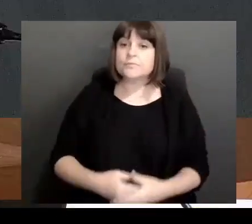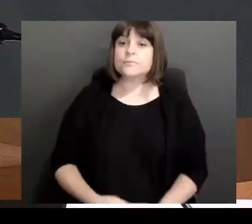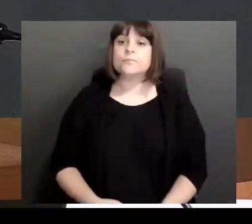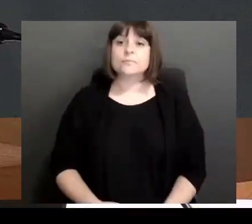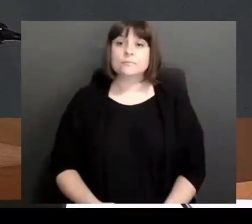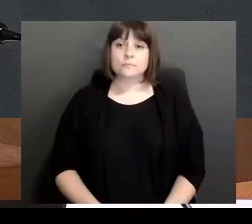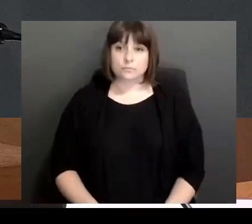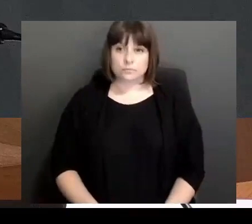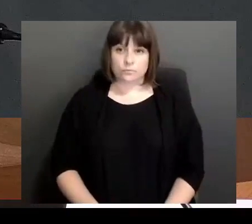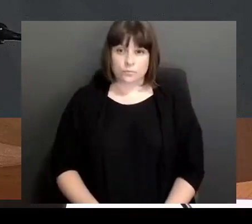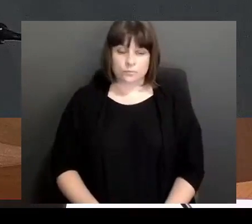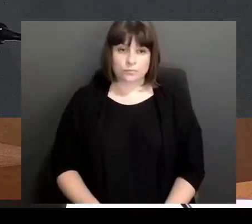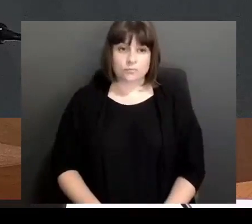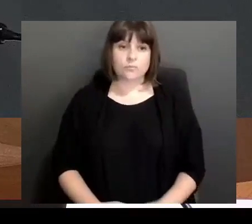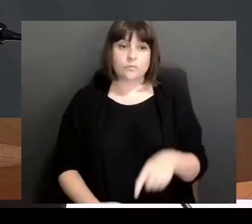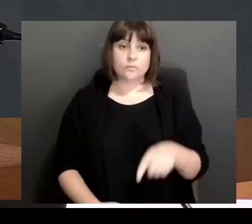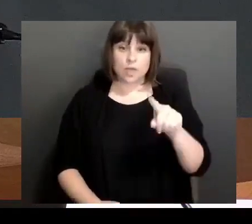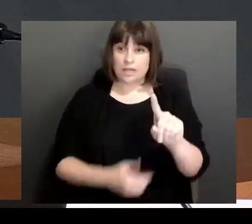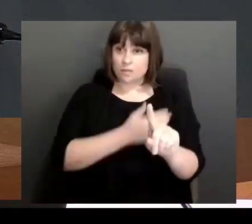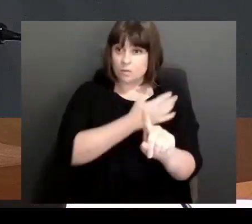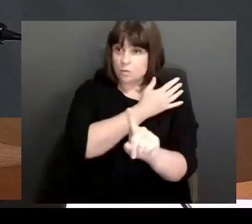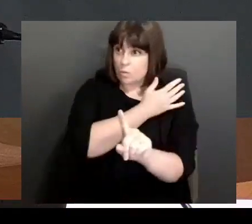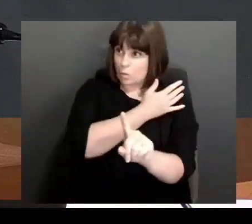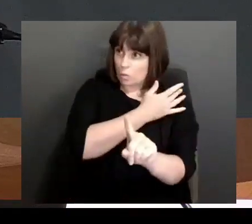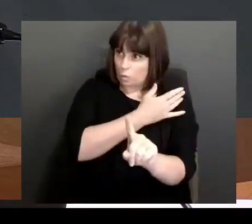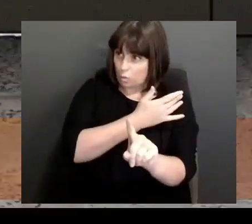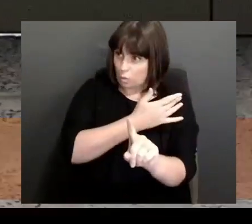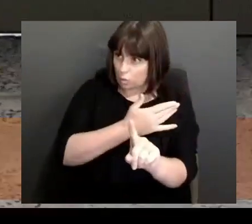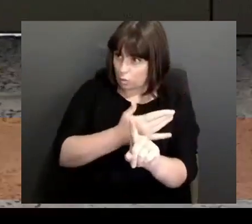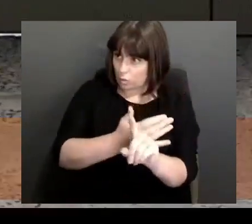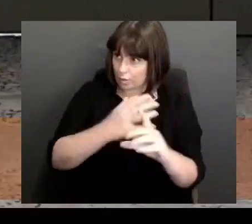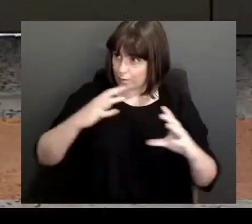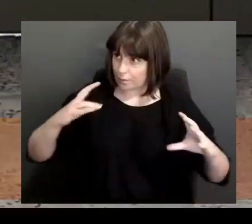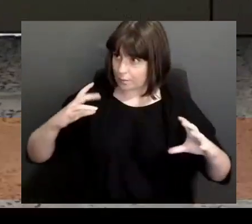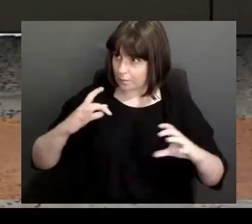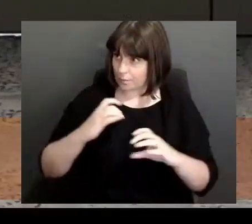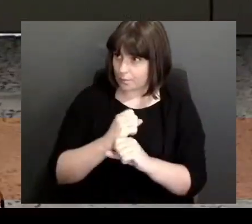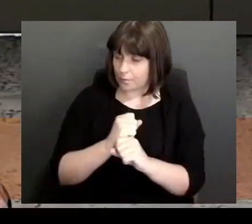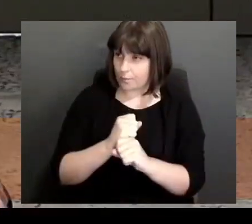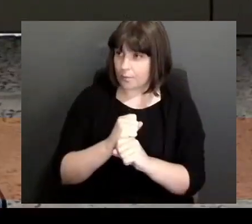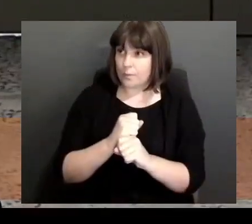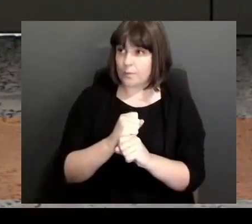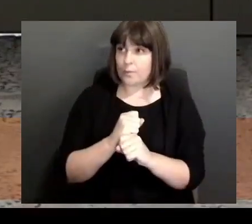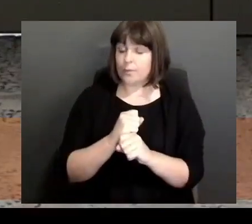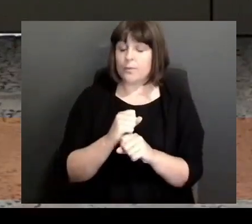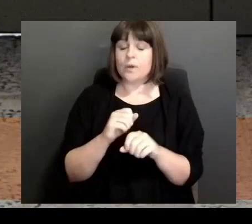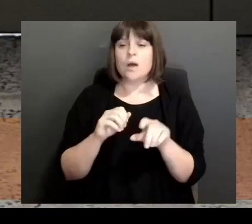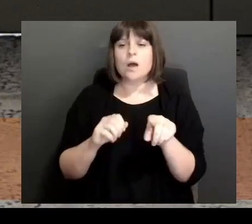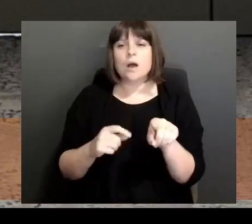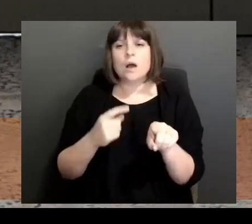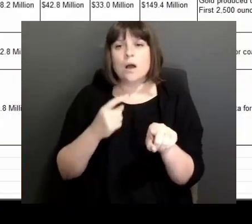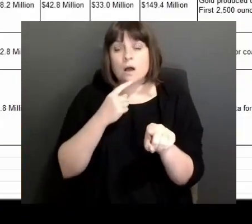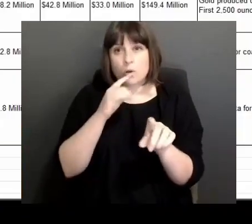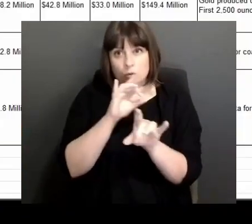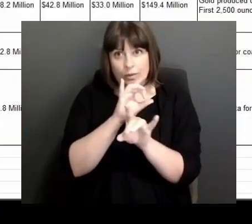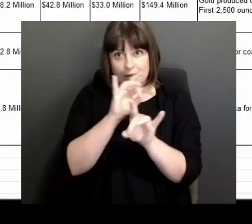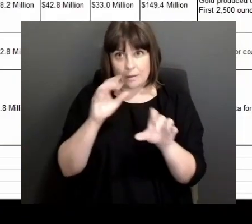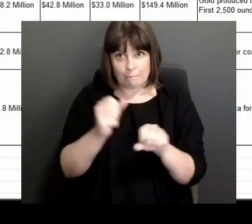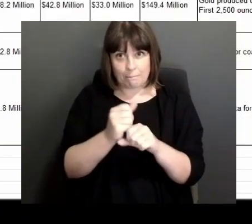Total of all those years. Correct. Just to reiterate that, so commissioners are